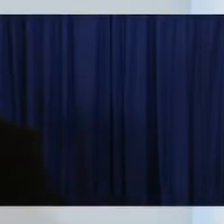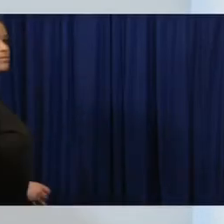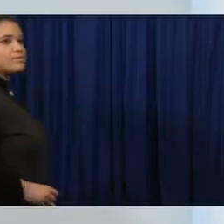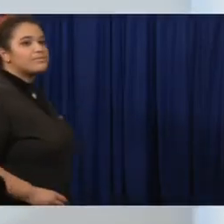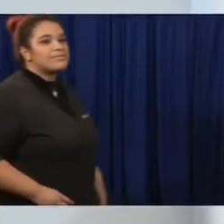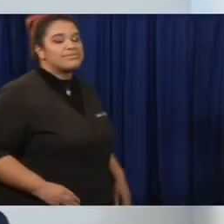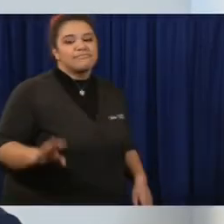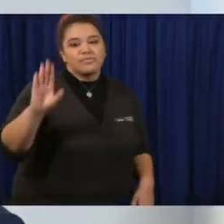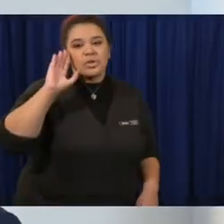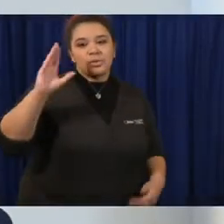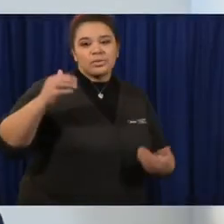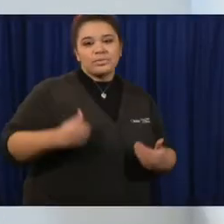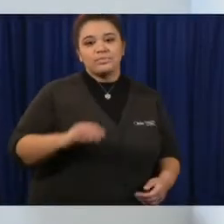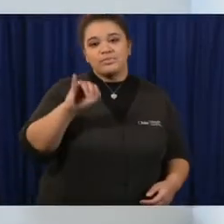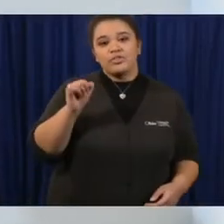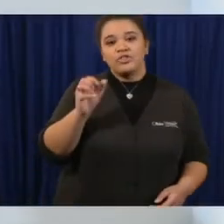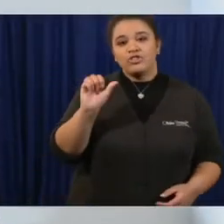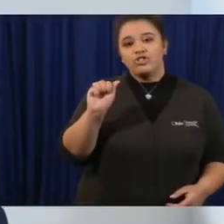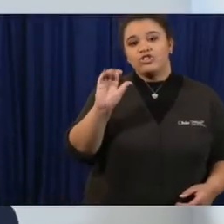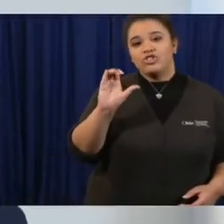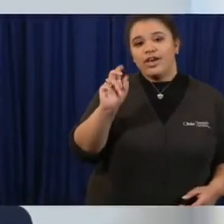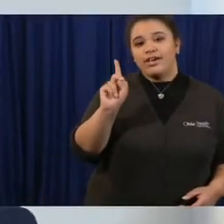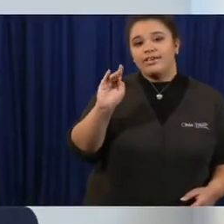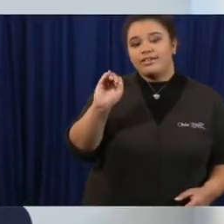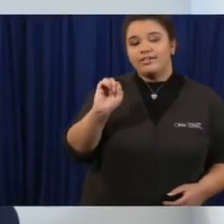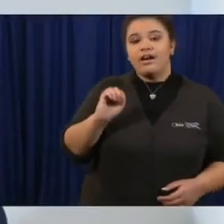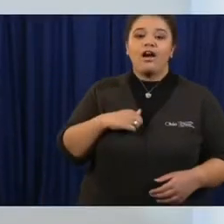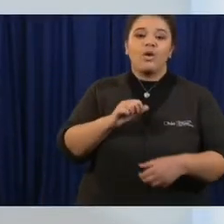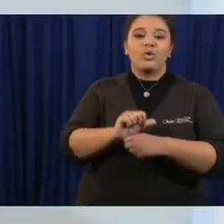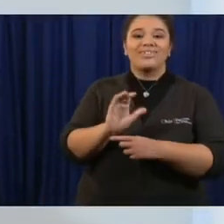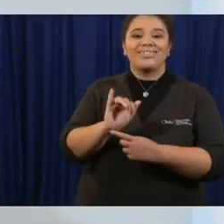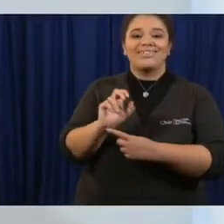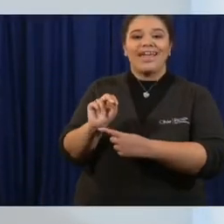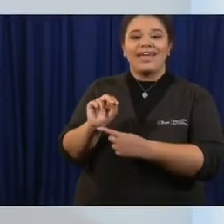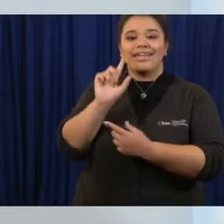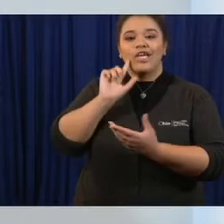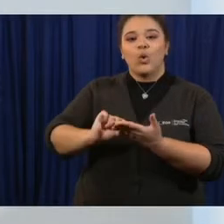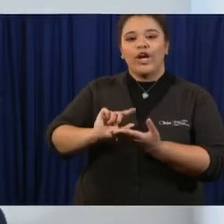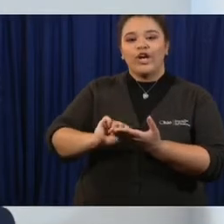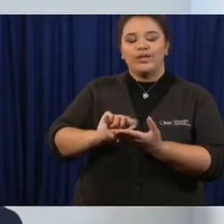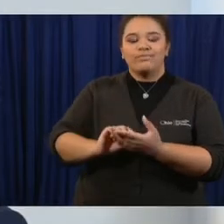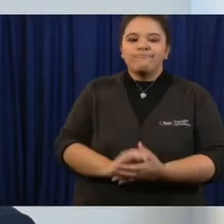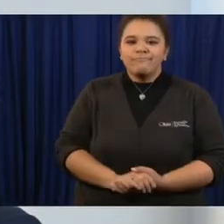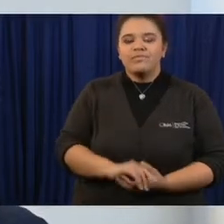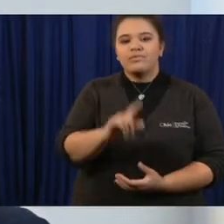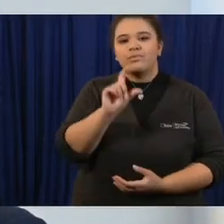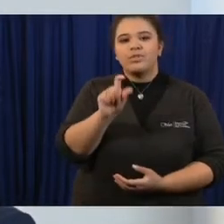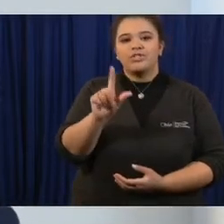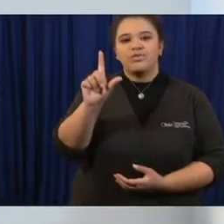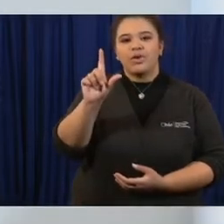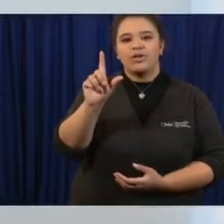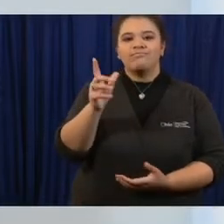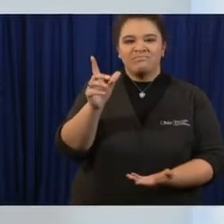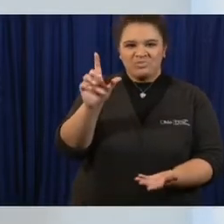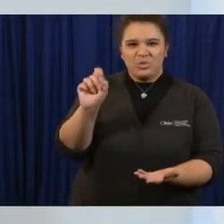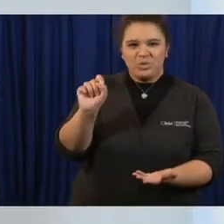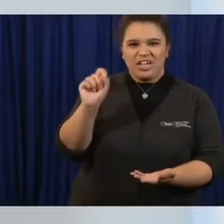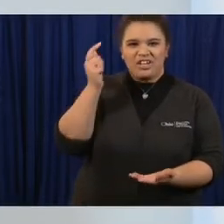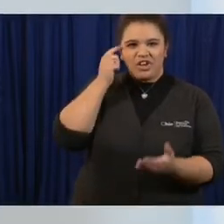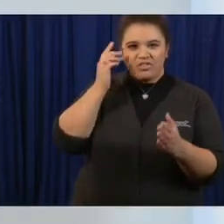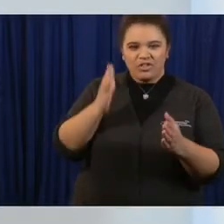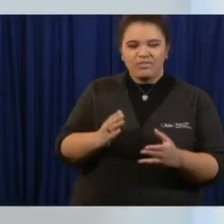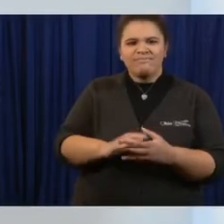This is Jackie Borchert from the Cincinnati Enquirer. My question is for Lieutenant Governor Husted. We've heard a lot about people who can't get through